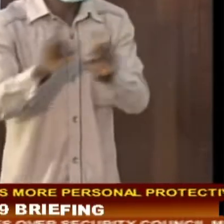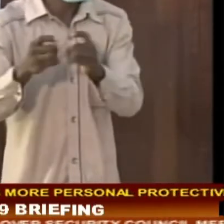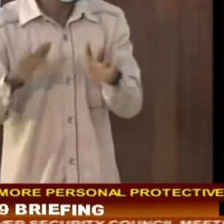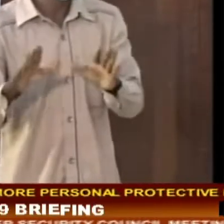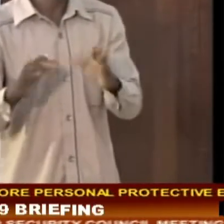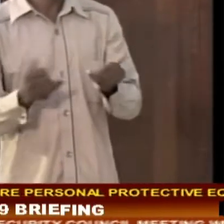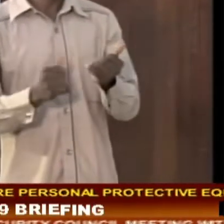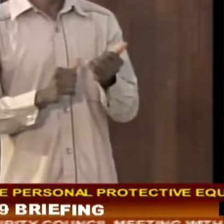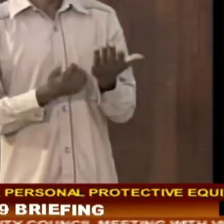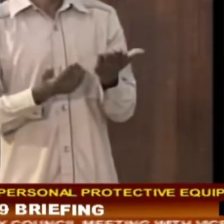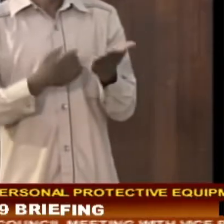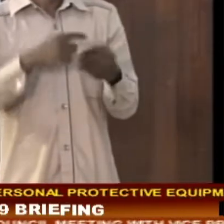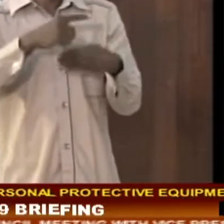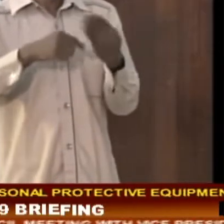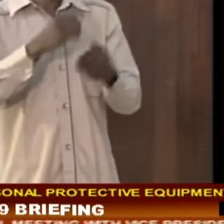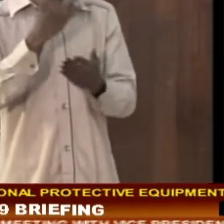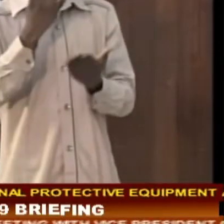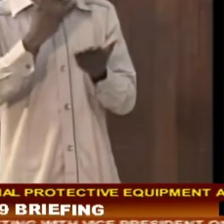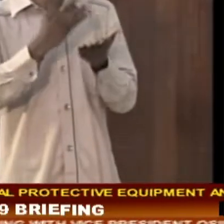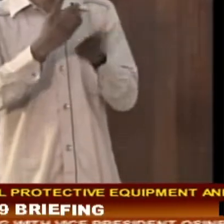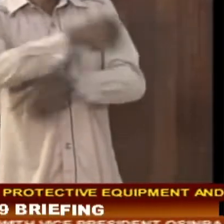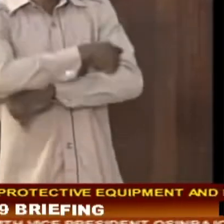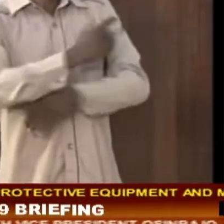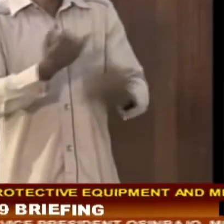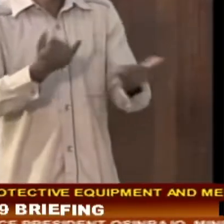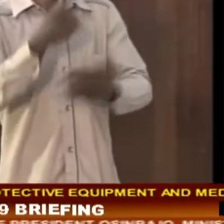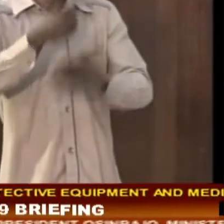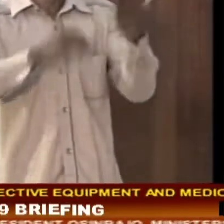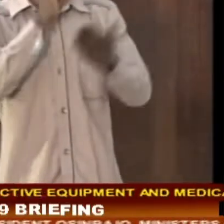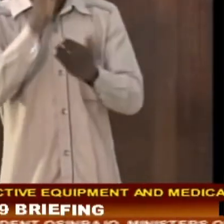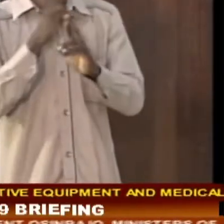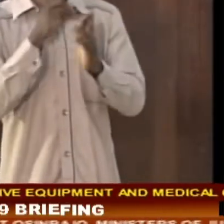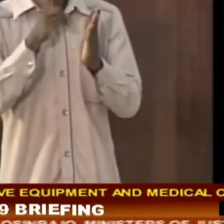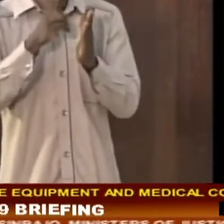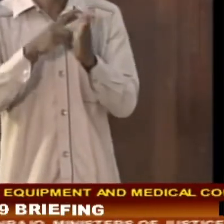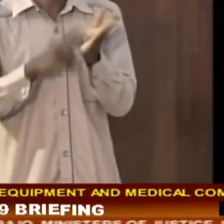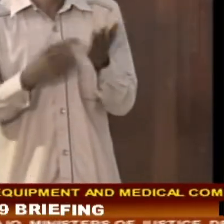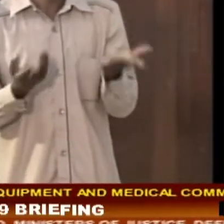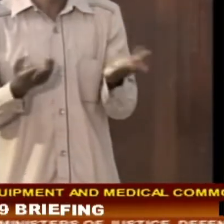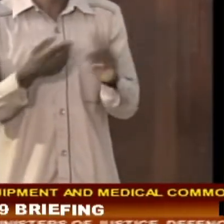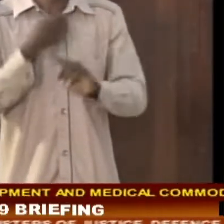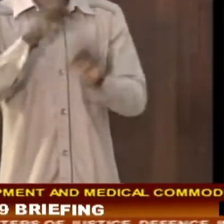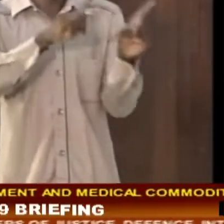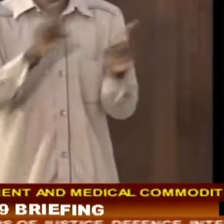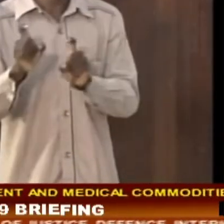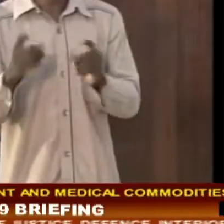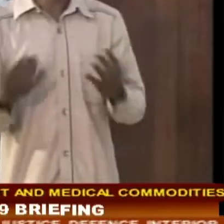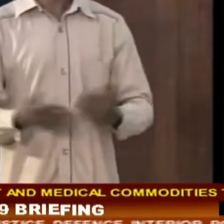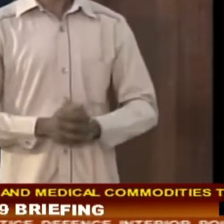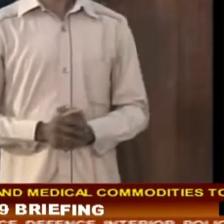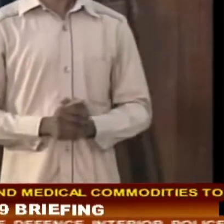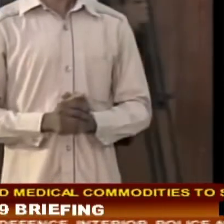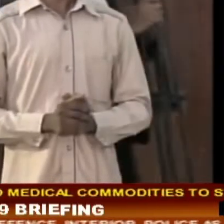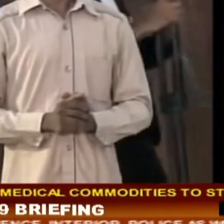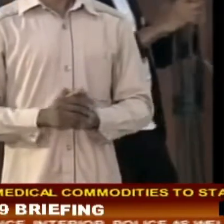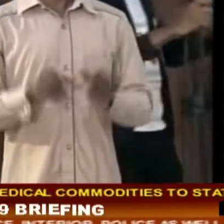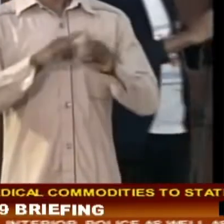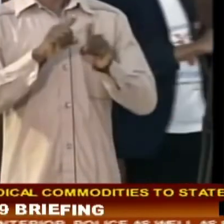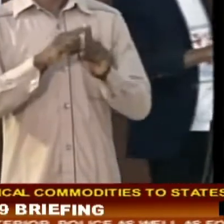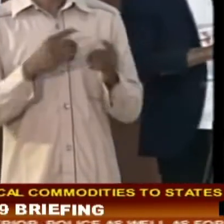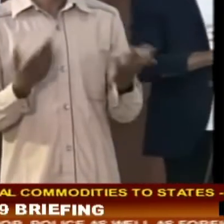uh um 4 days or so uh what is the result from the the test and I wish the minister of